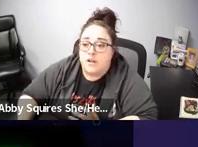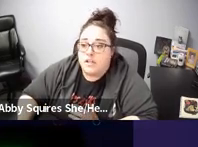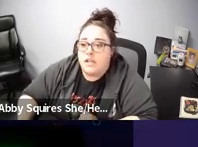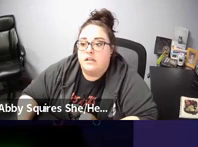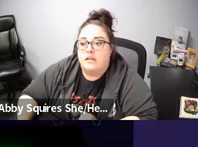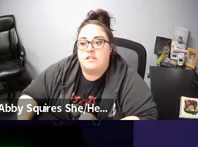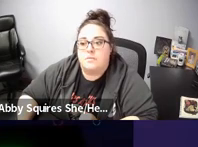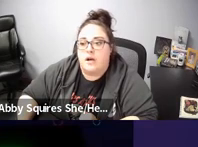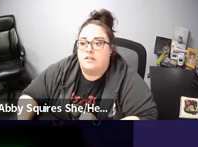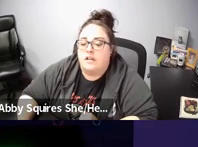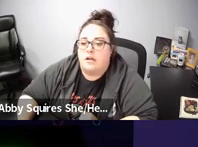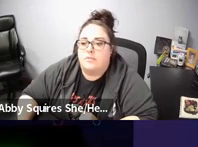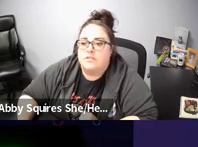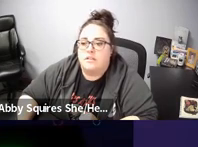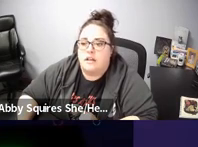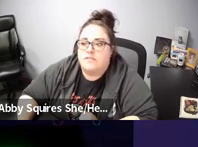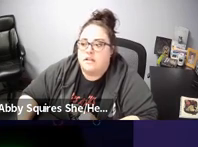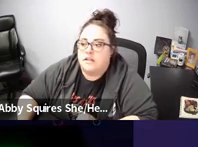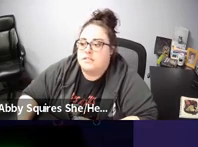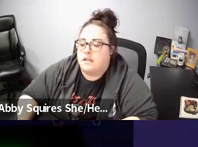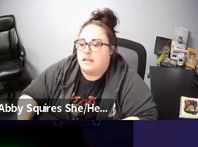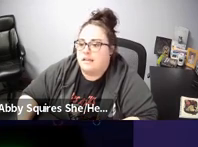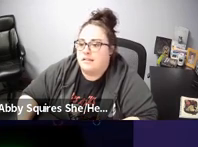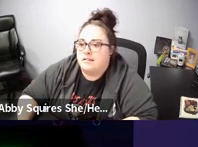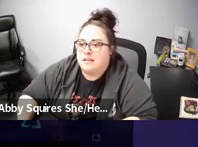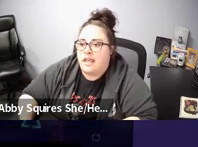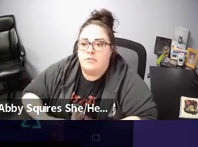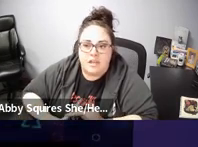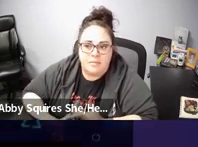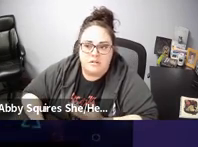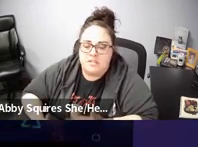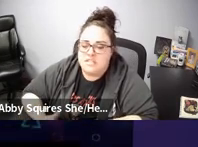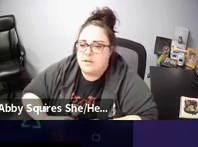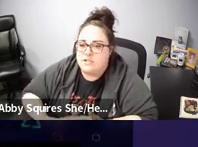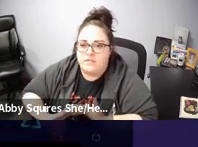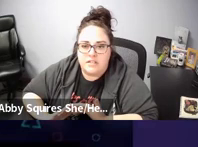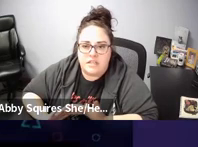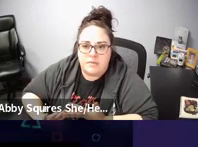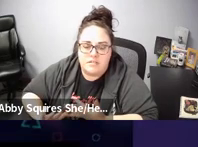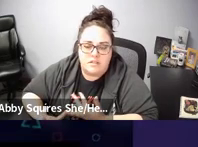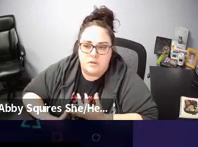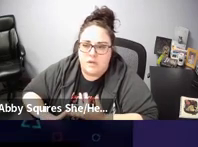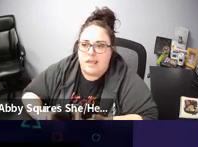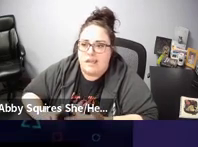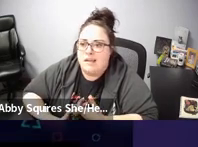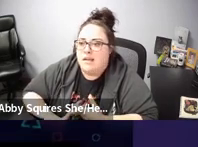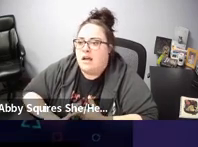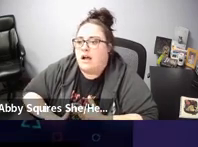for funding as well. There's a lot of sites like Able Gamers and Special Effects Gamings in the